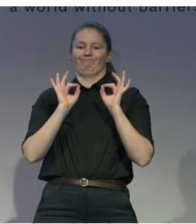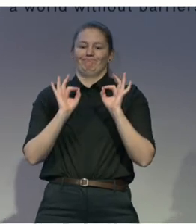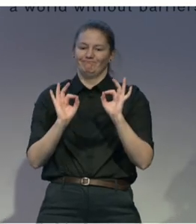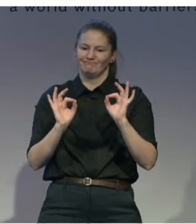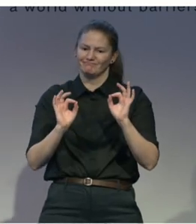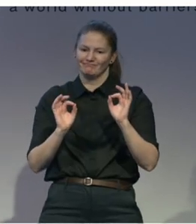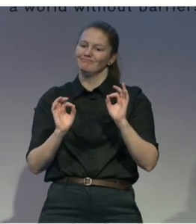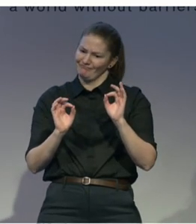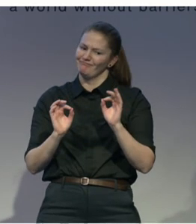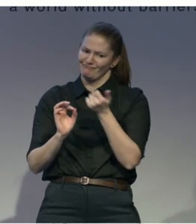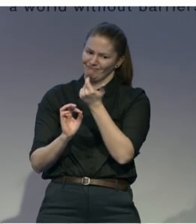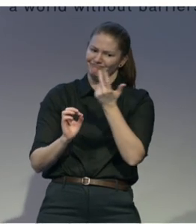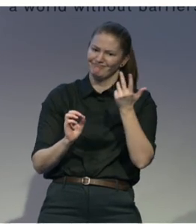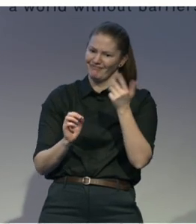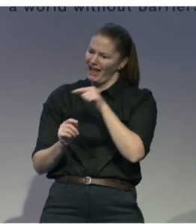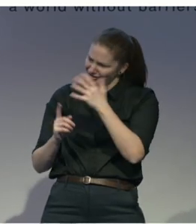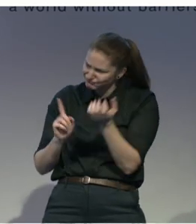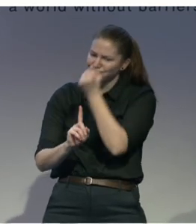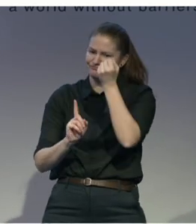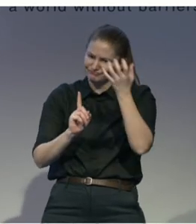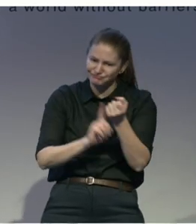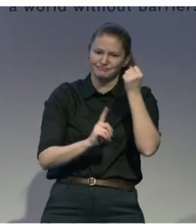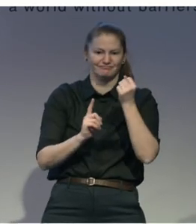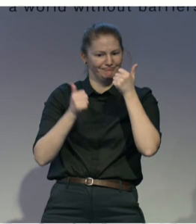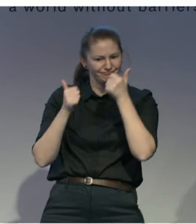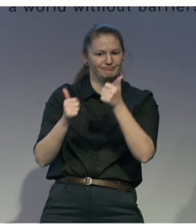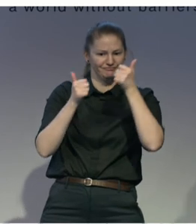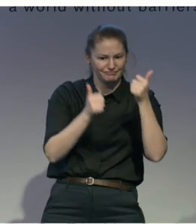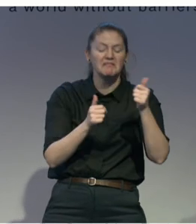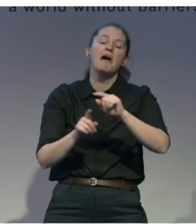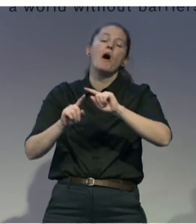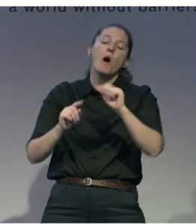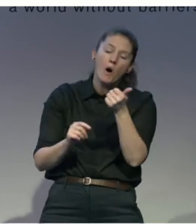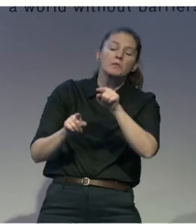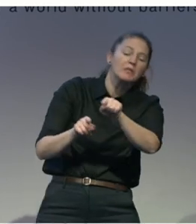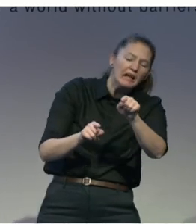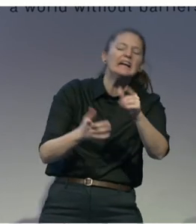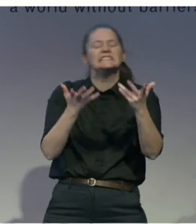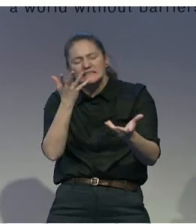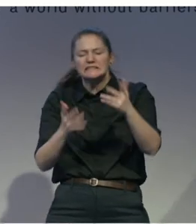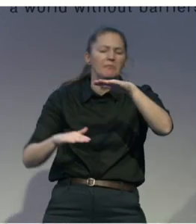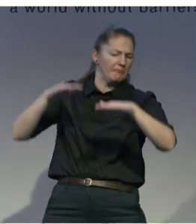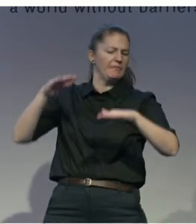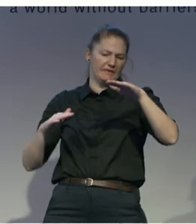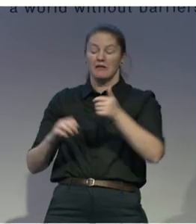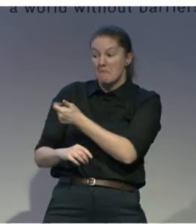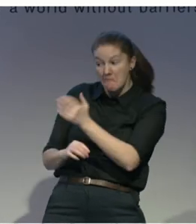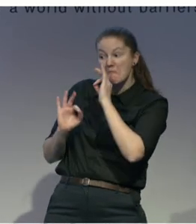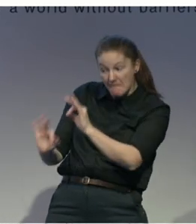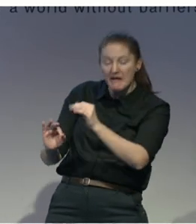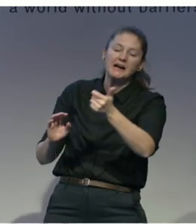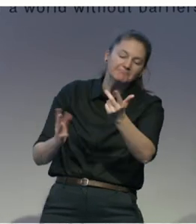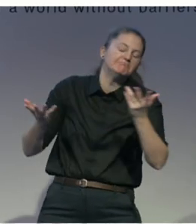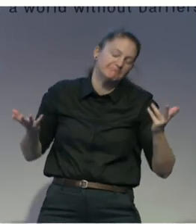parents and professionals did not achieve. The requests have more weight when the active subjects of law make